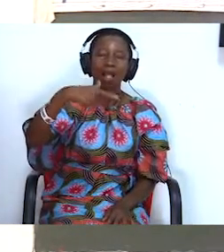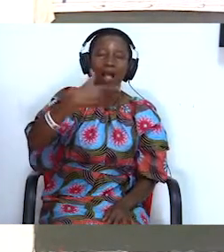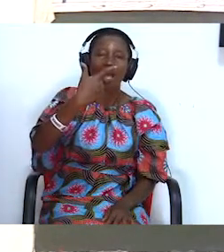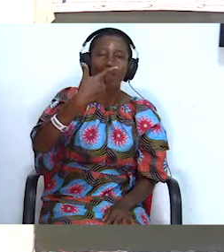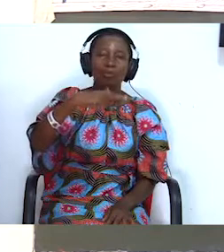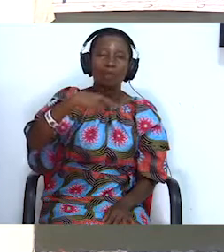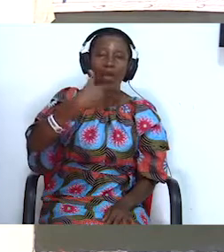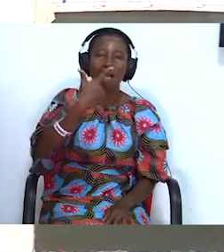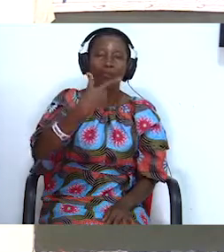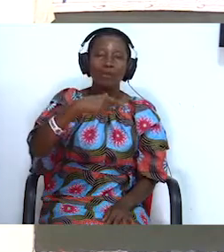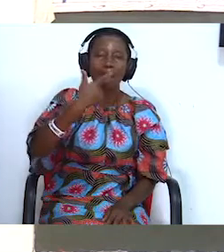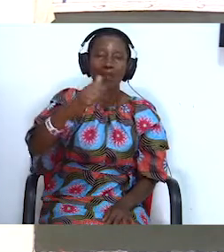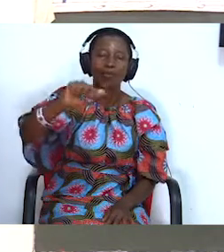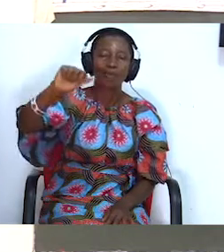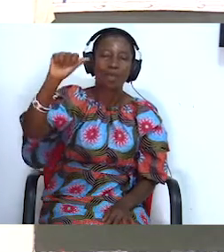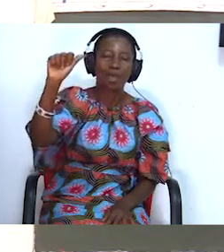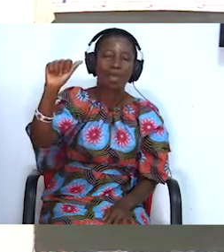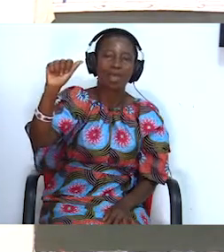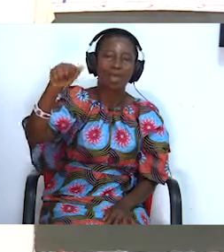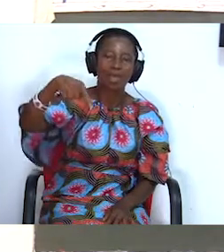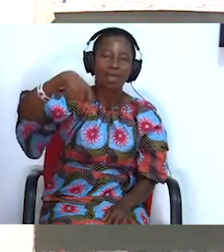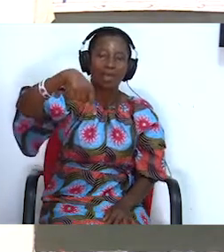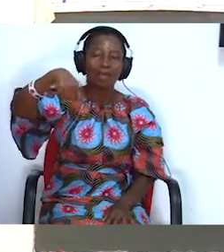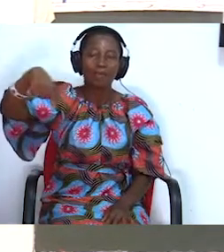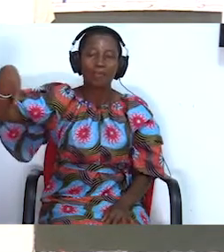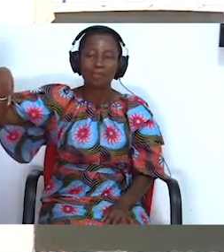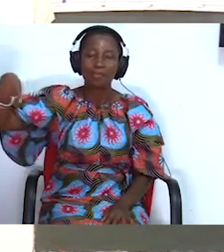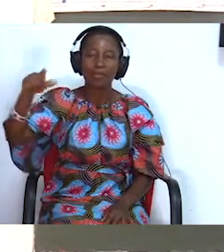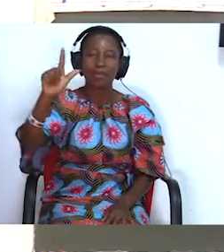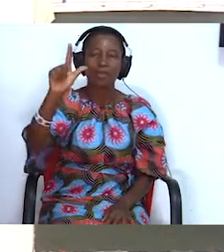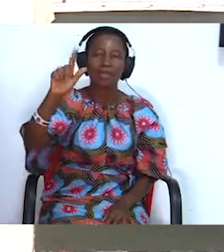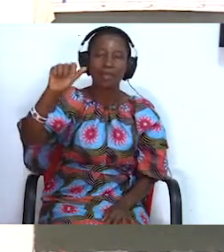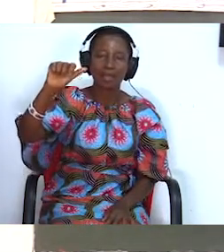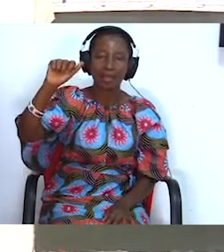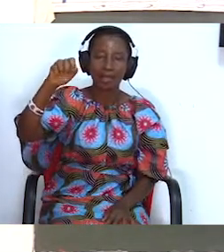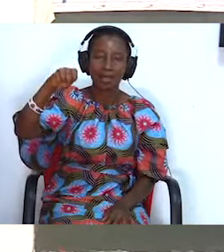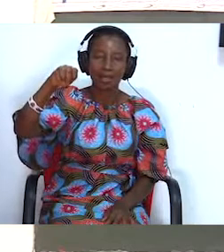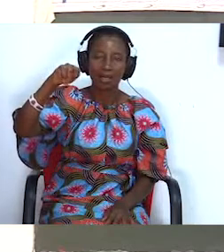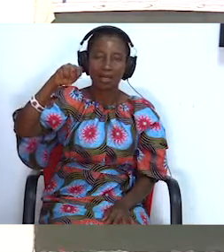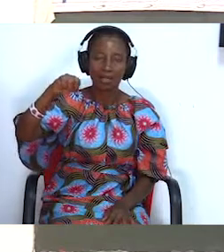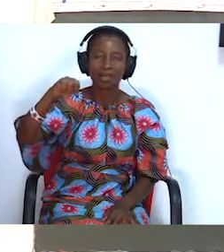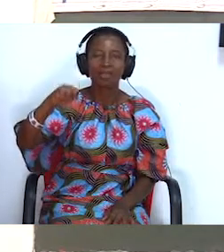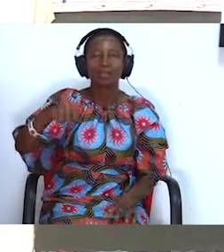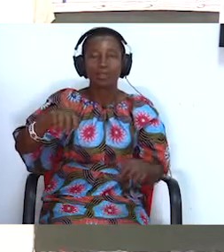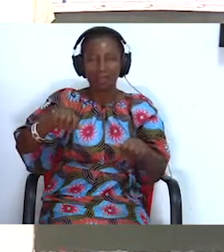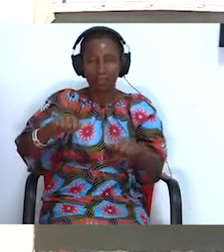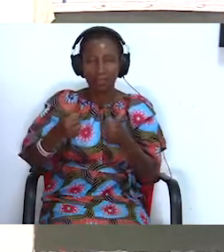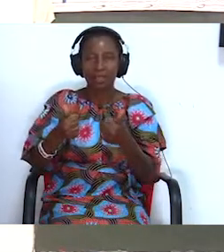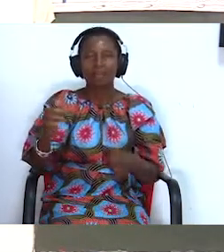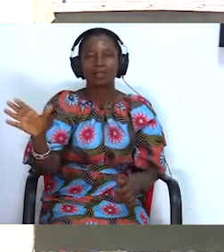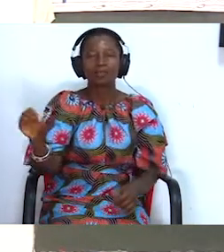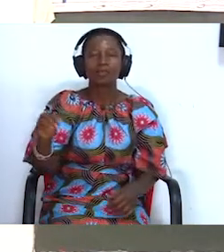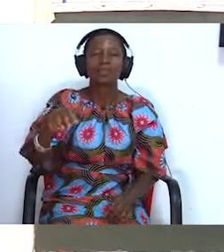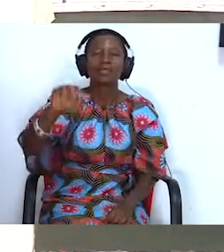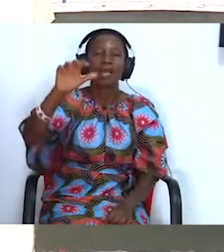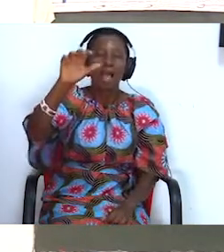And this is apple. Let's say it again. Apple. Let's say it